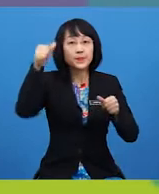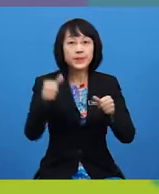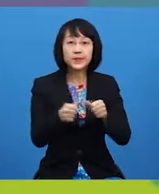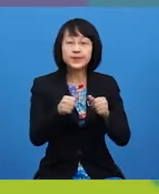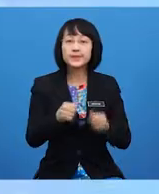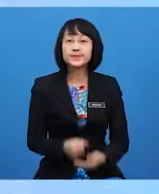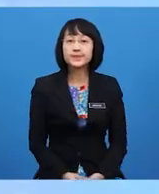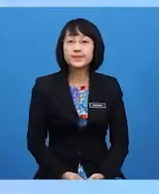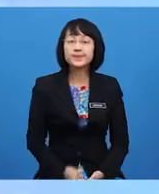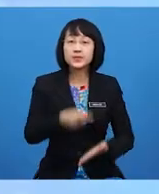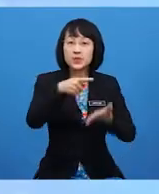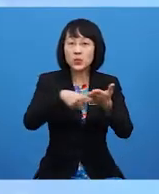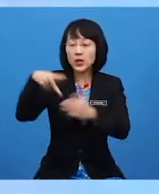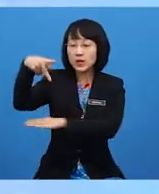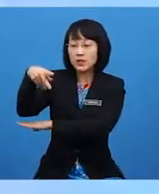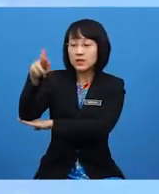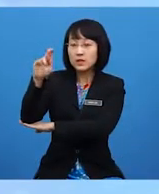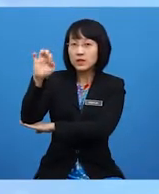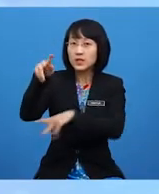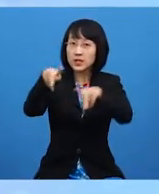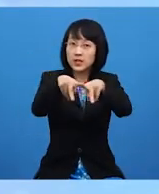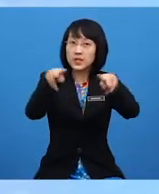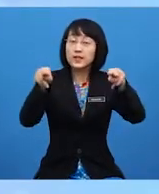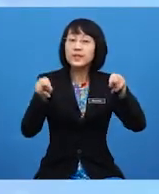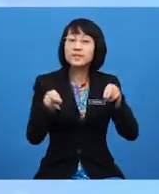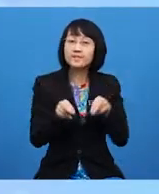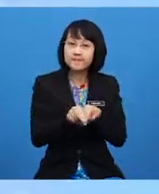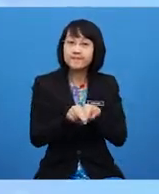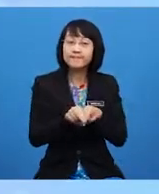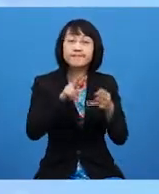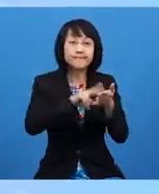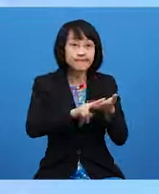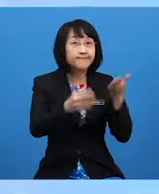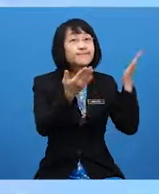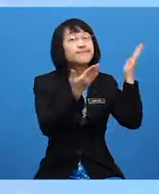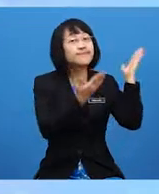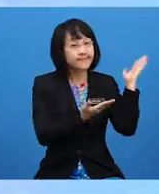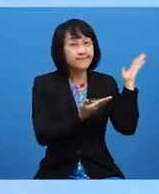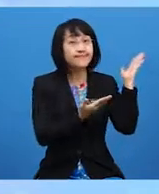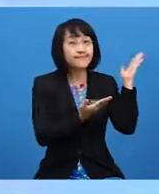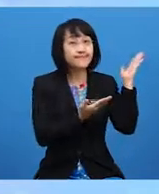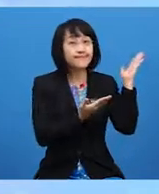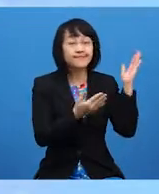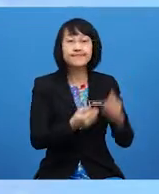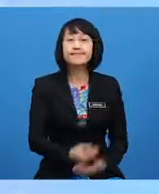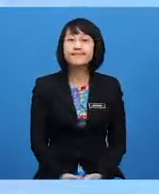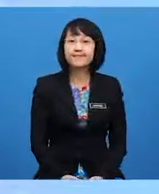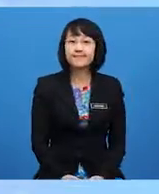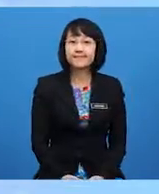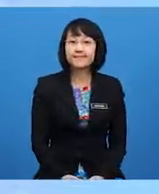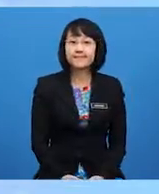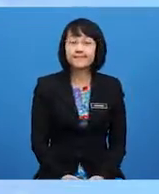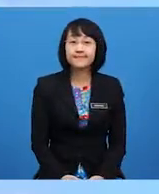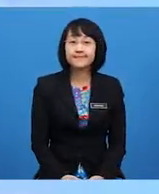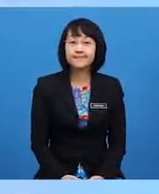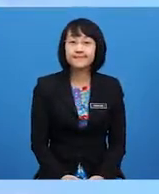preposition? Prepositions are words that we use to show the place where something or